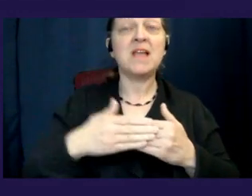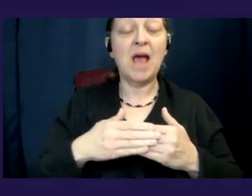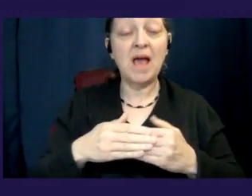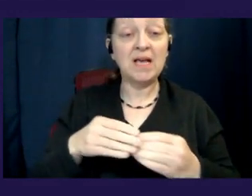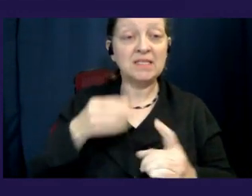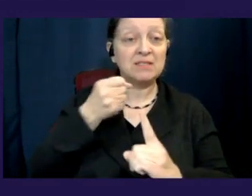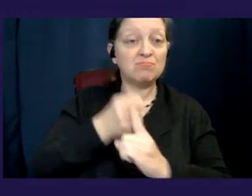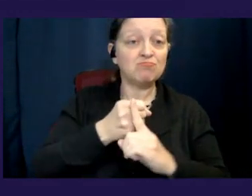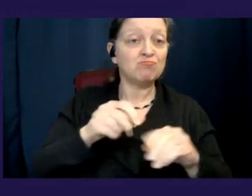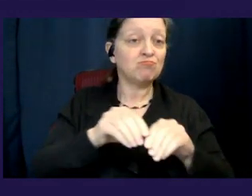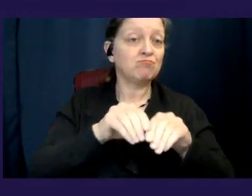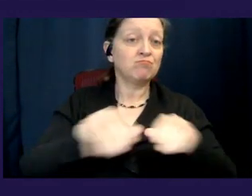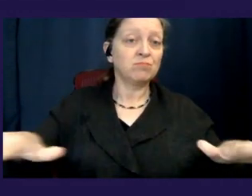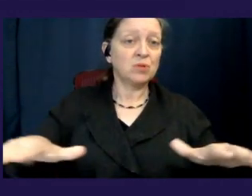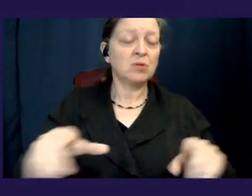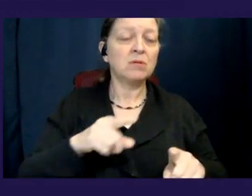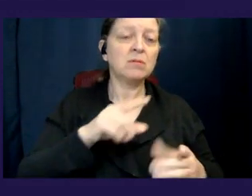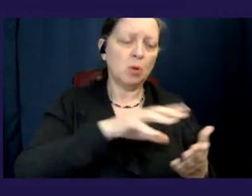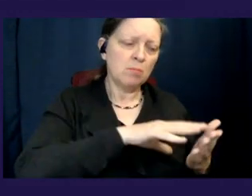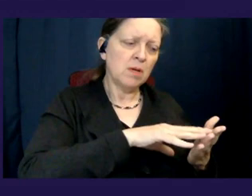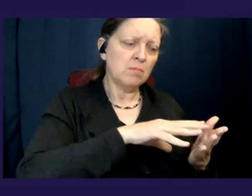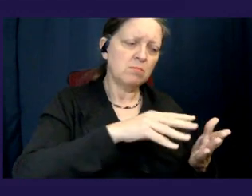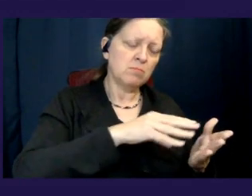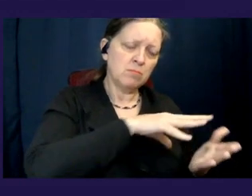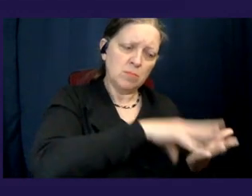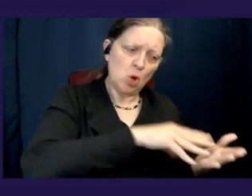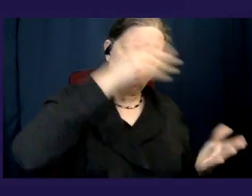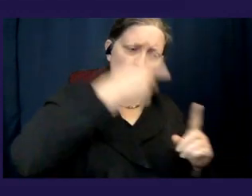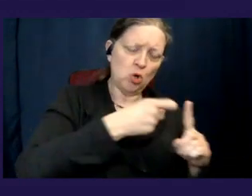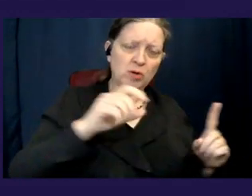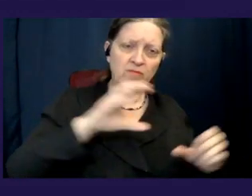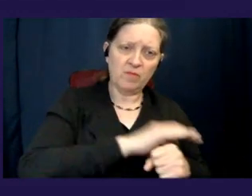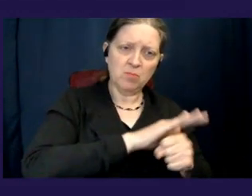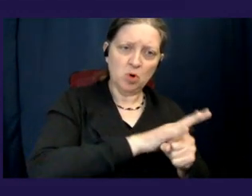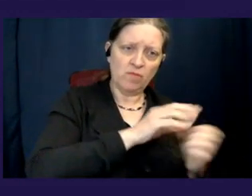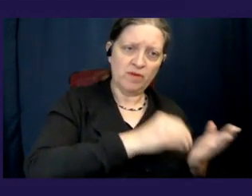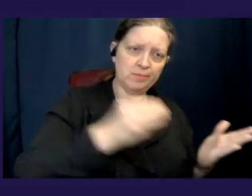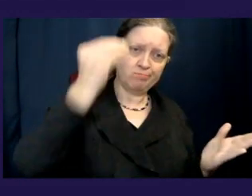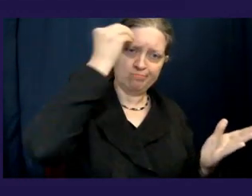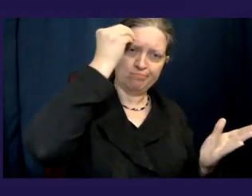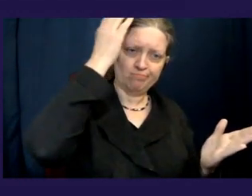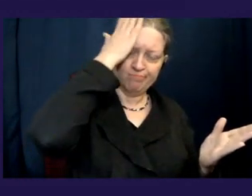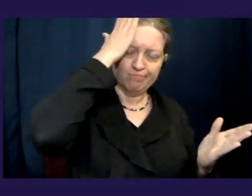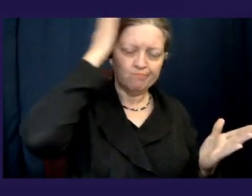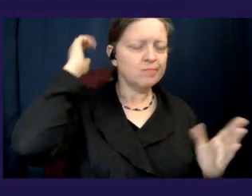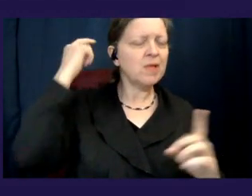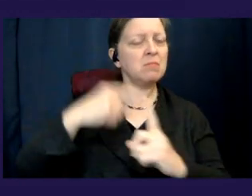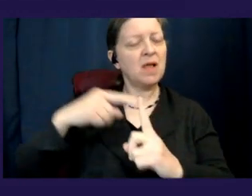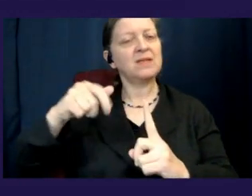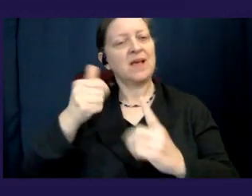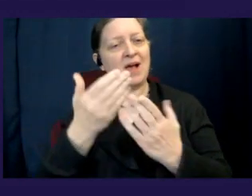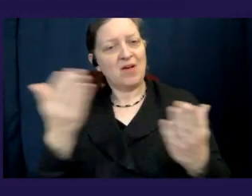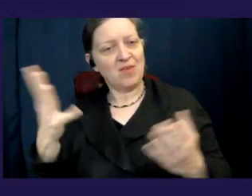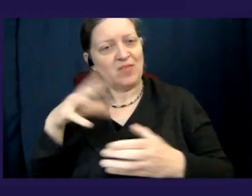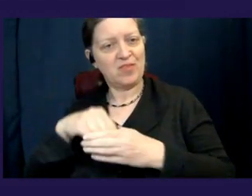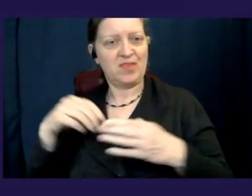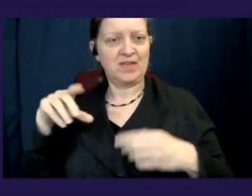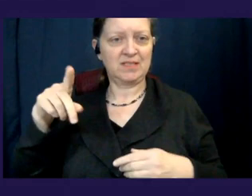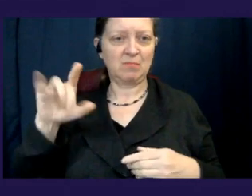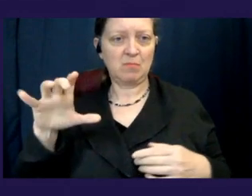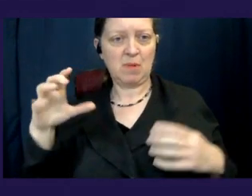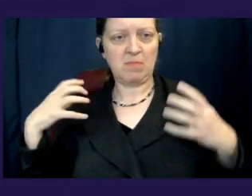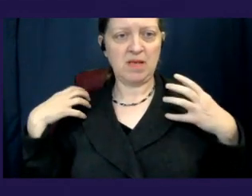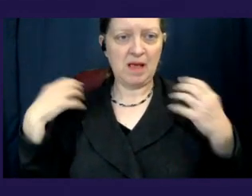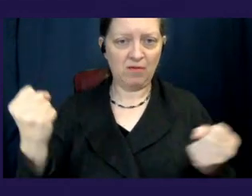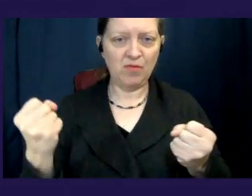from COVID, but also all the other things we work on across public health. I used to teach, think about minimizing